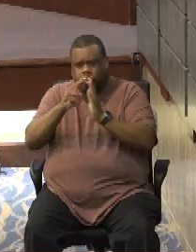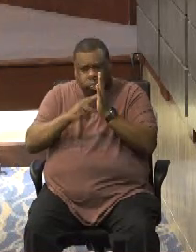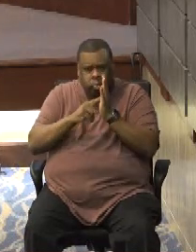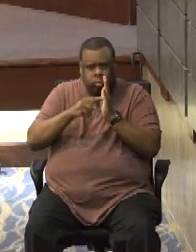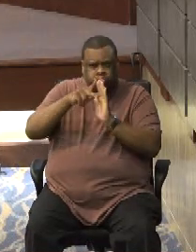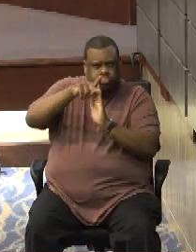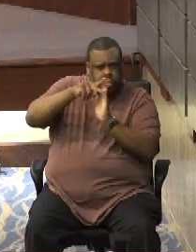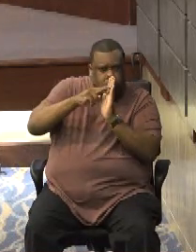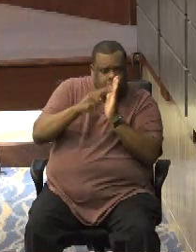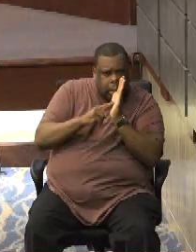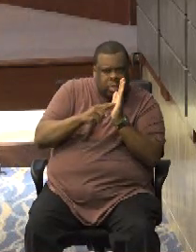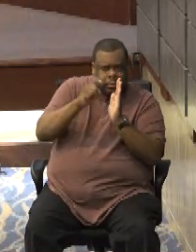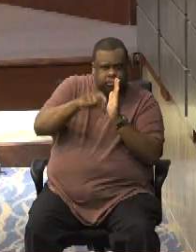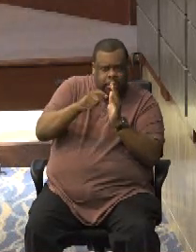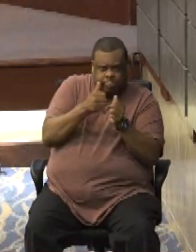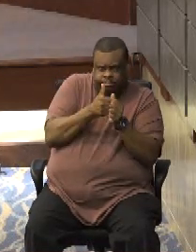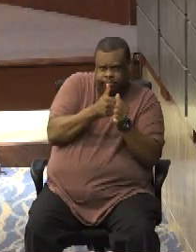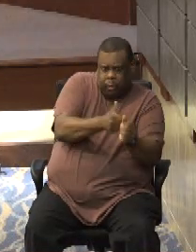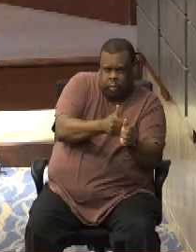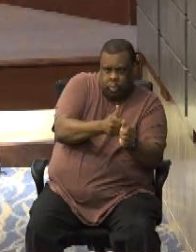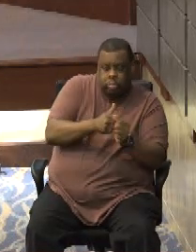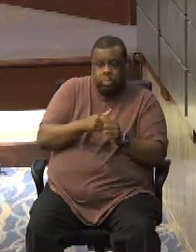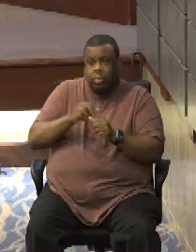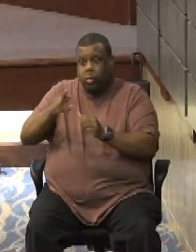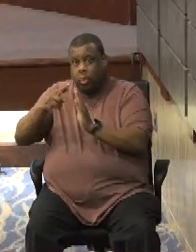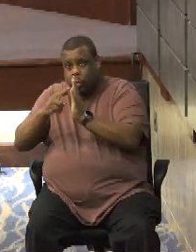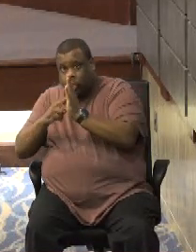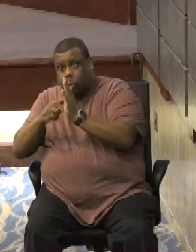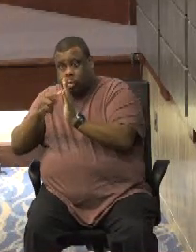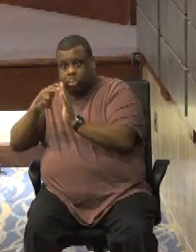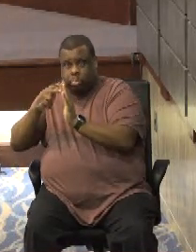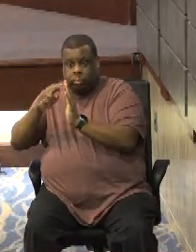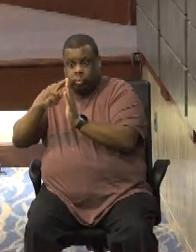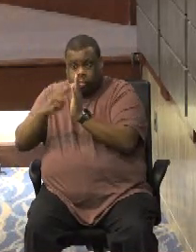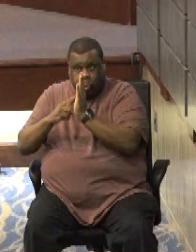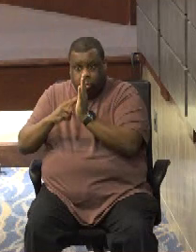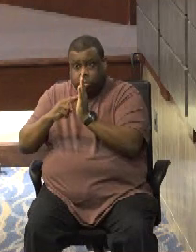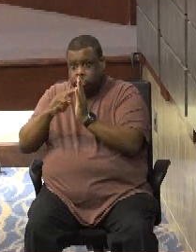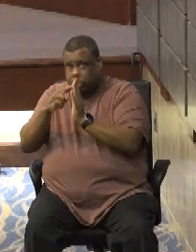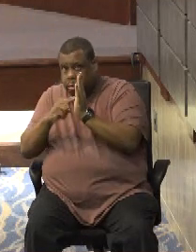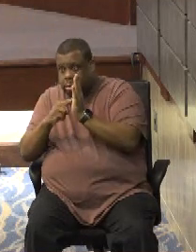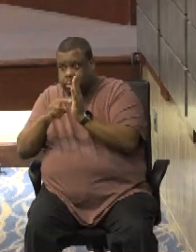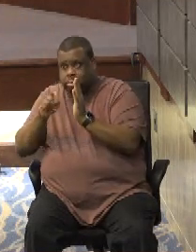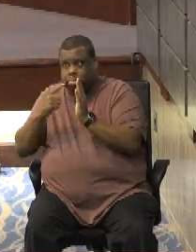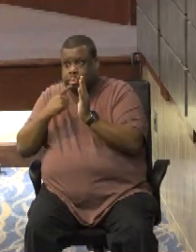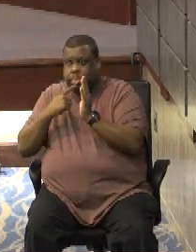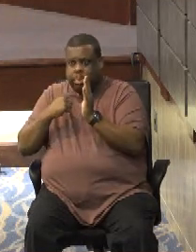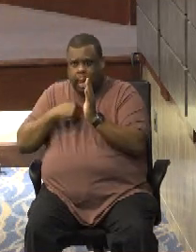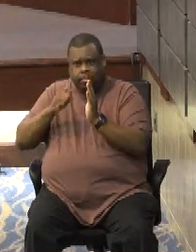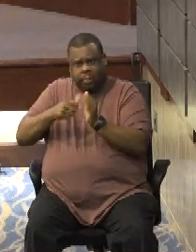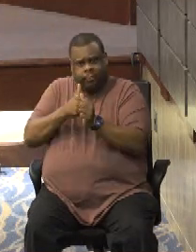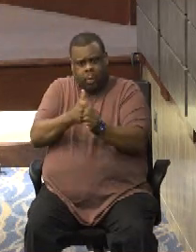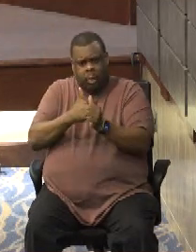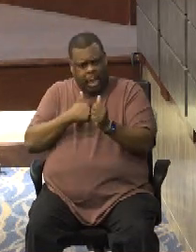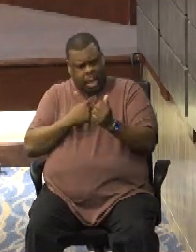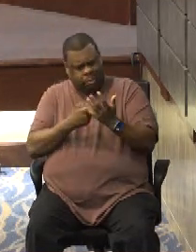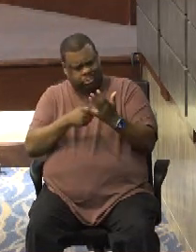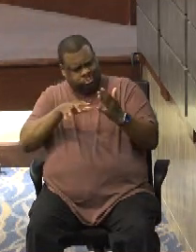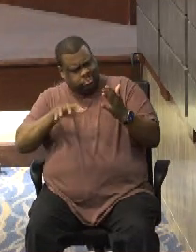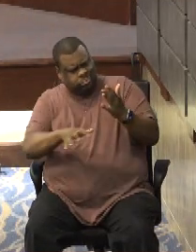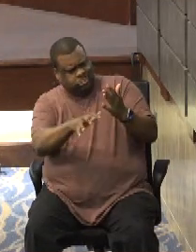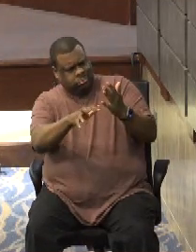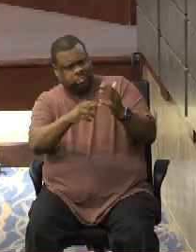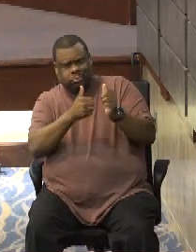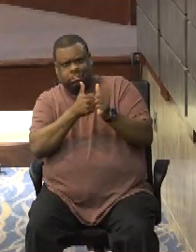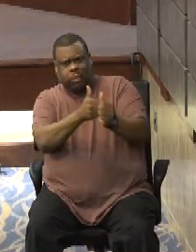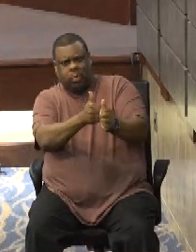regulations. So y'all rules and regulations say I come and send out an open records request, which I've done numerous times.